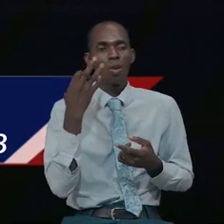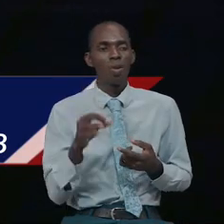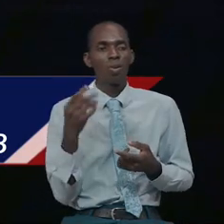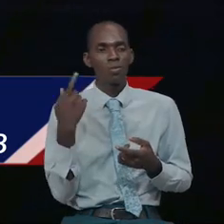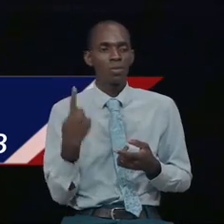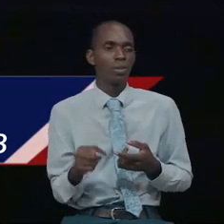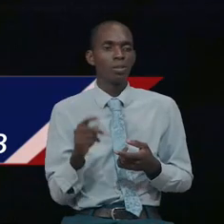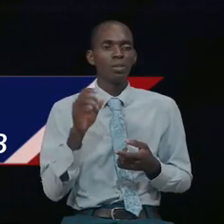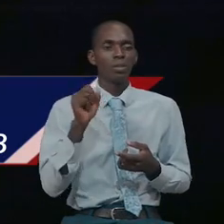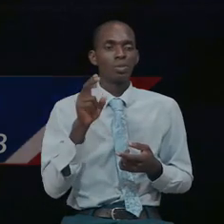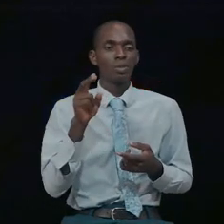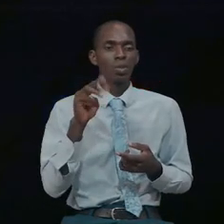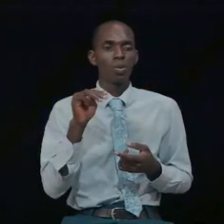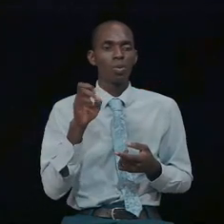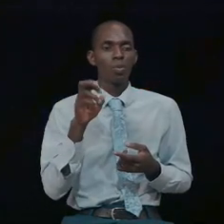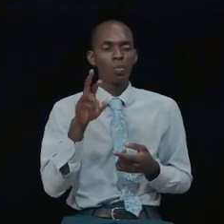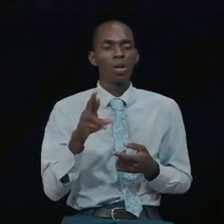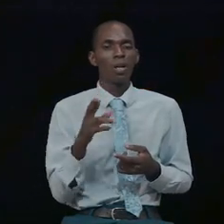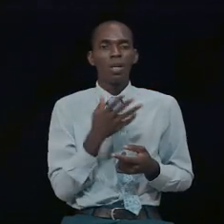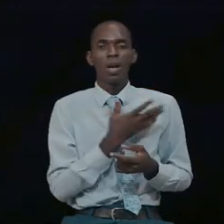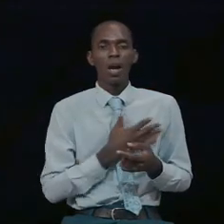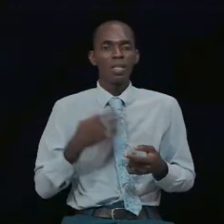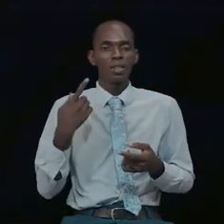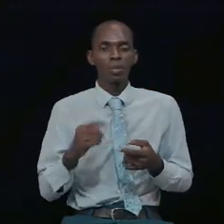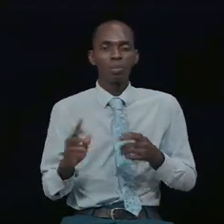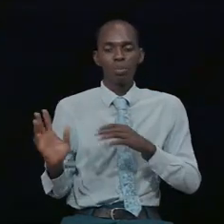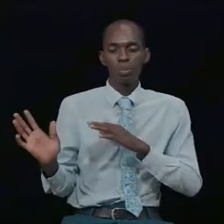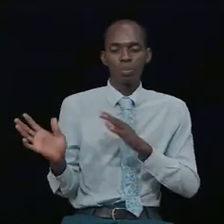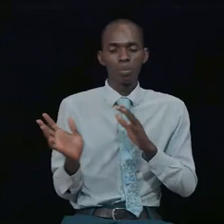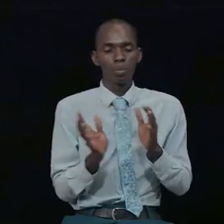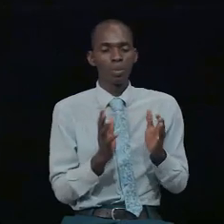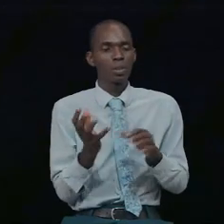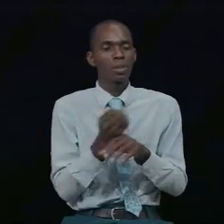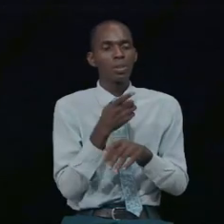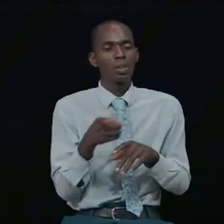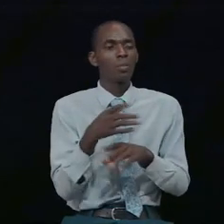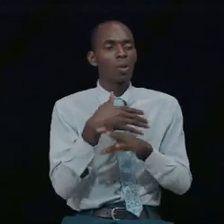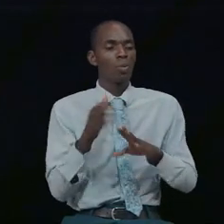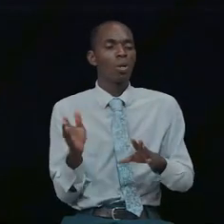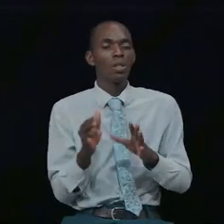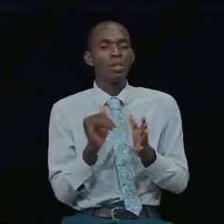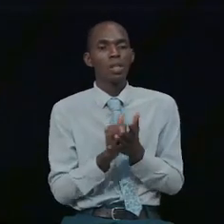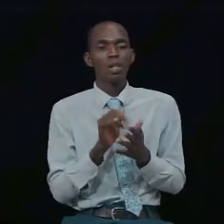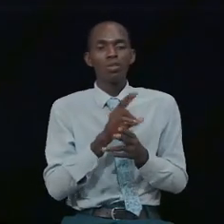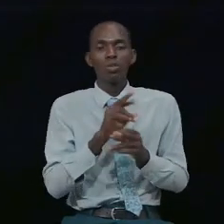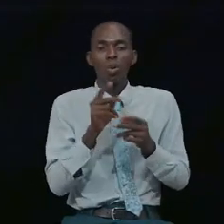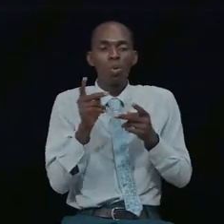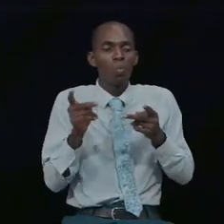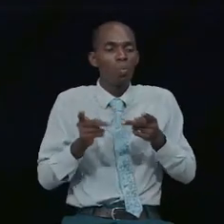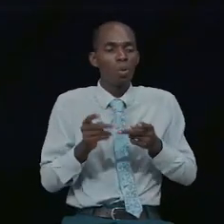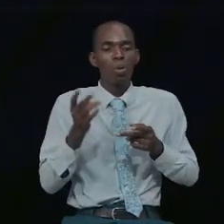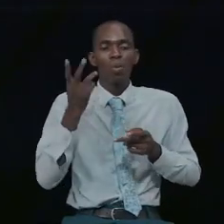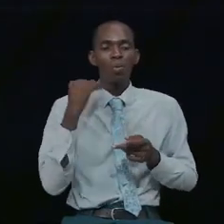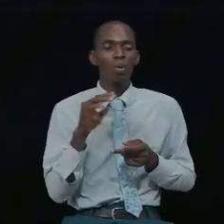threshing floors, and the wind carried them away, that no place was found